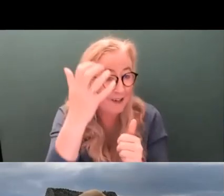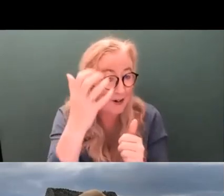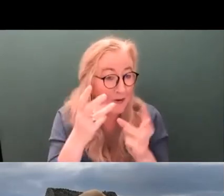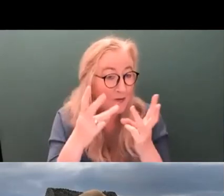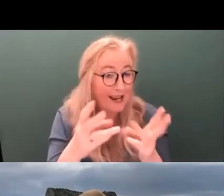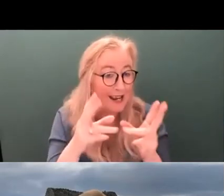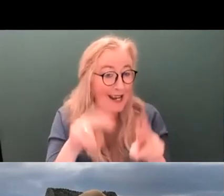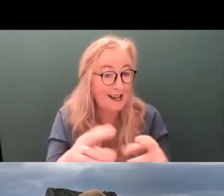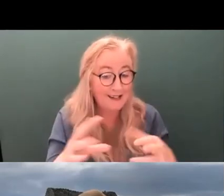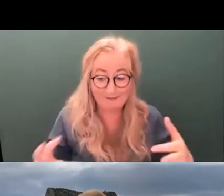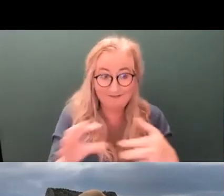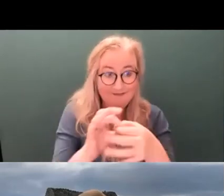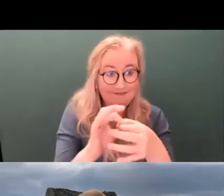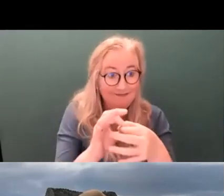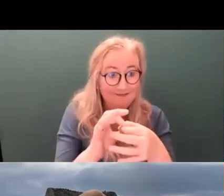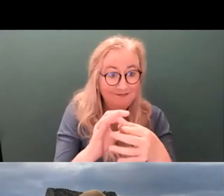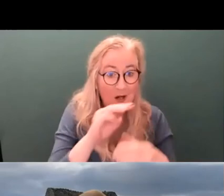might be done?